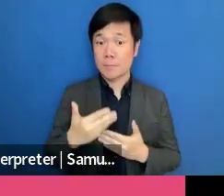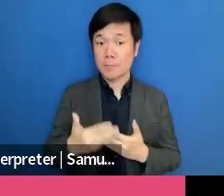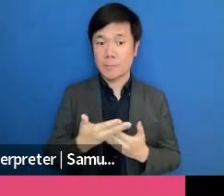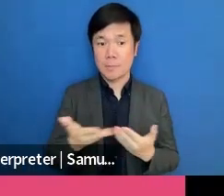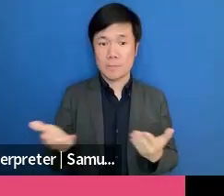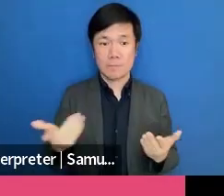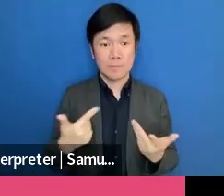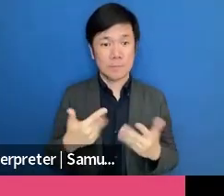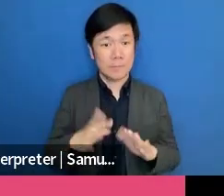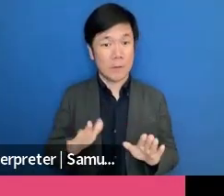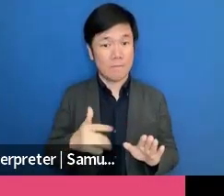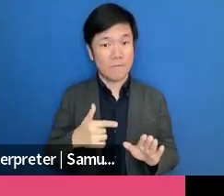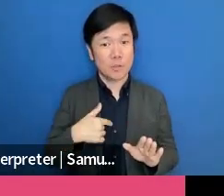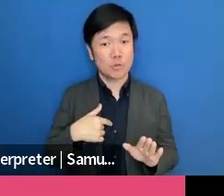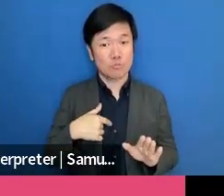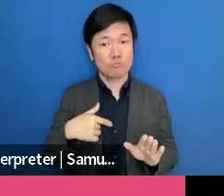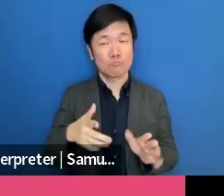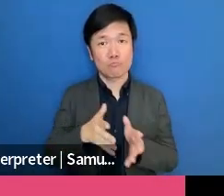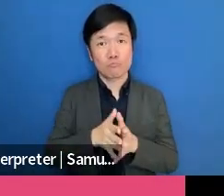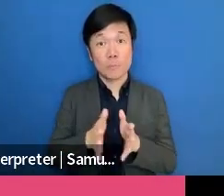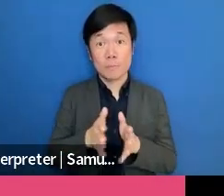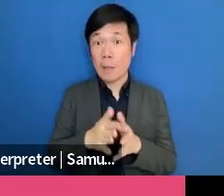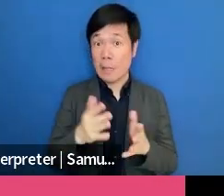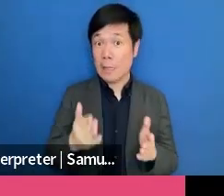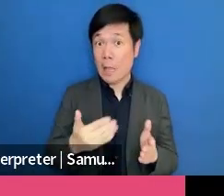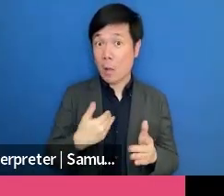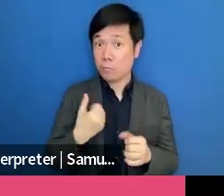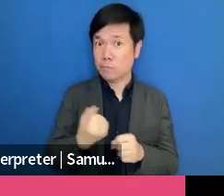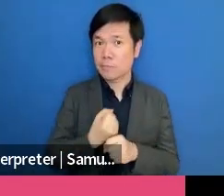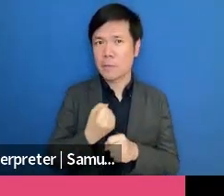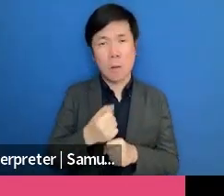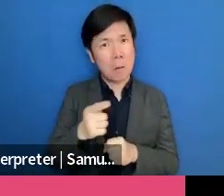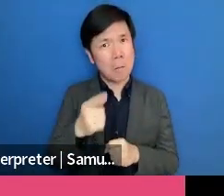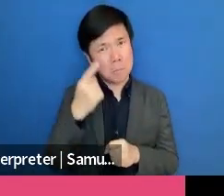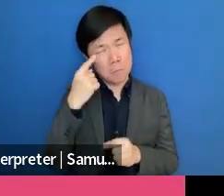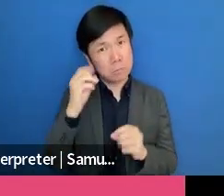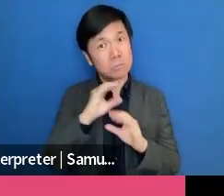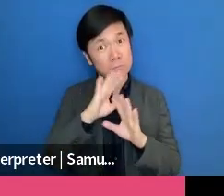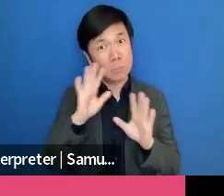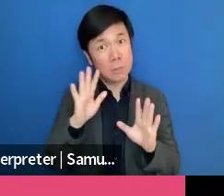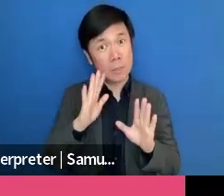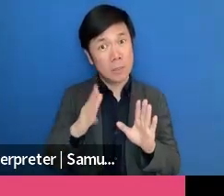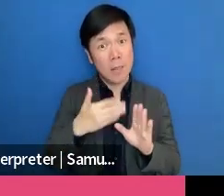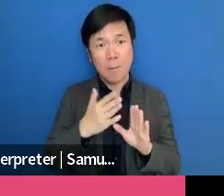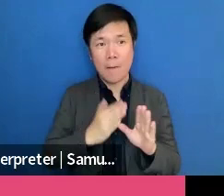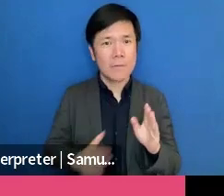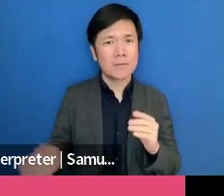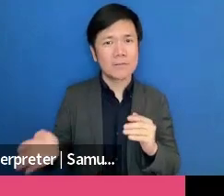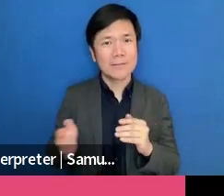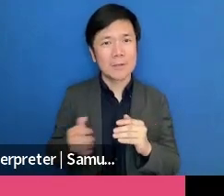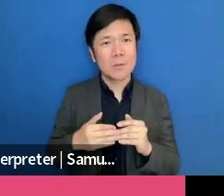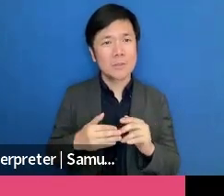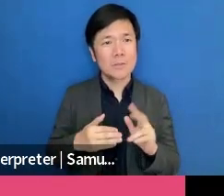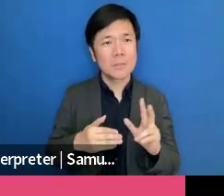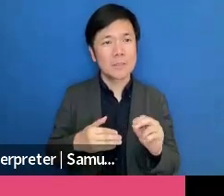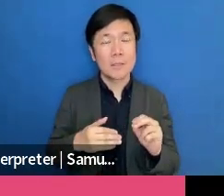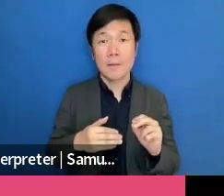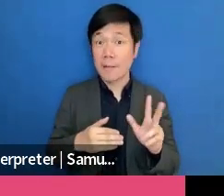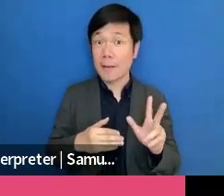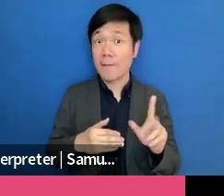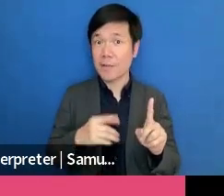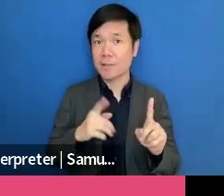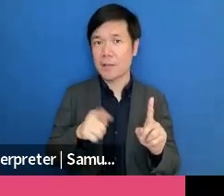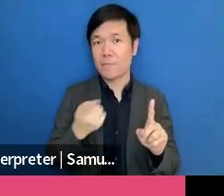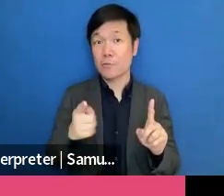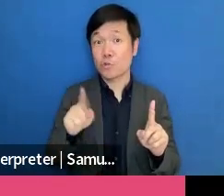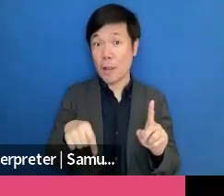had mentioned at the beginning, the call for abstracts is still open and will close on the 31st of January. So we encourage you